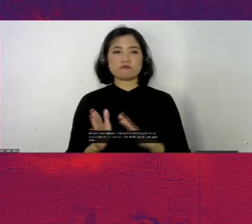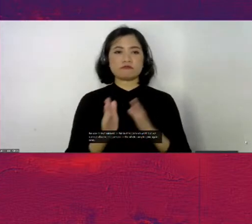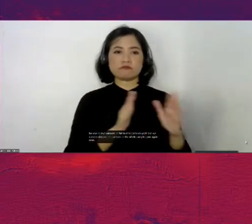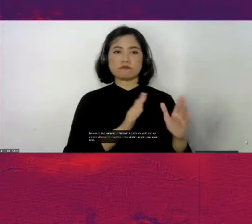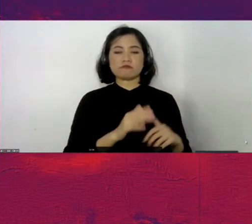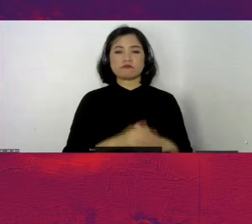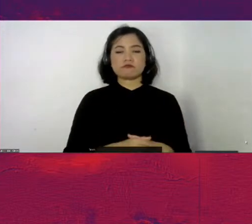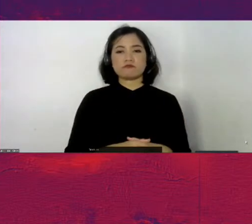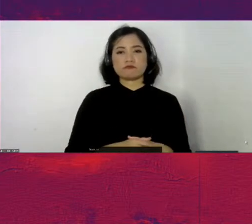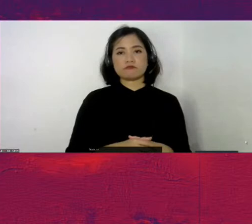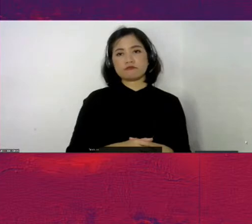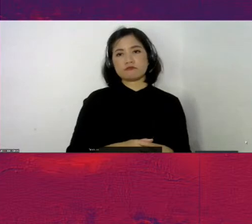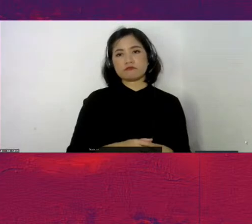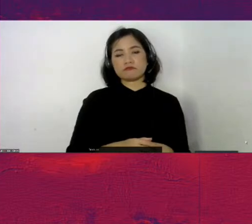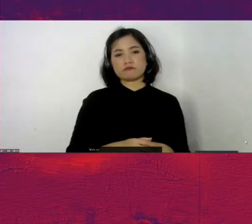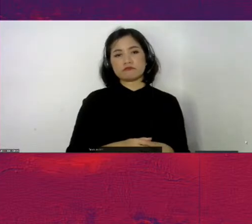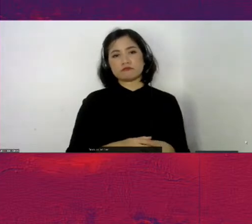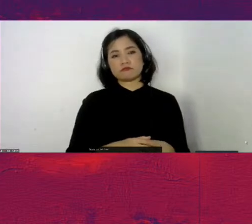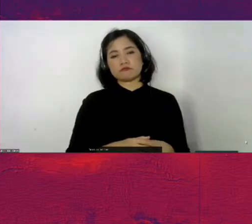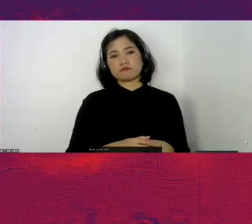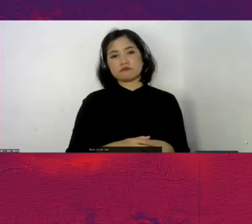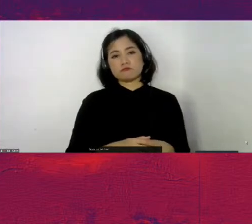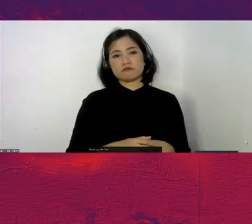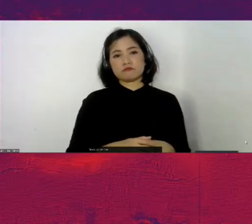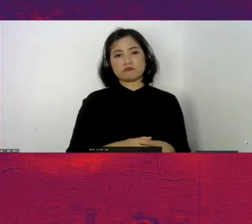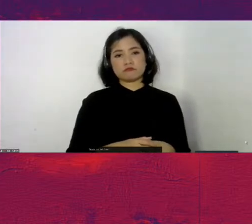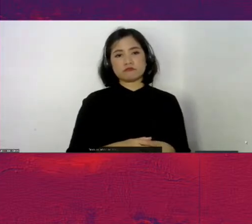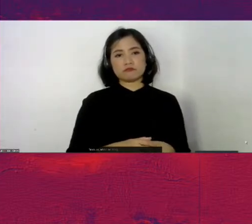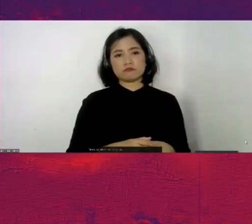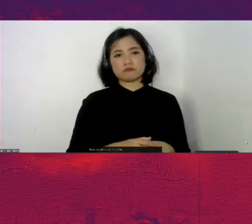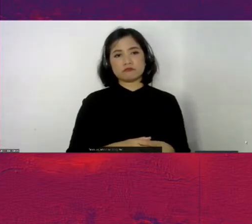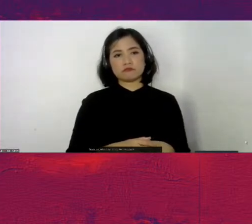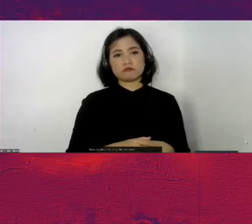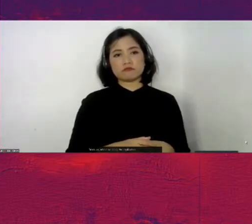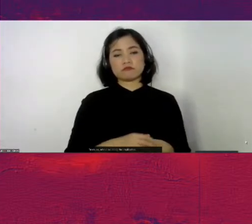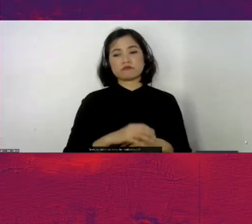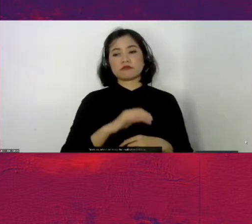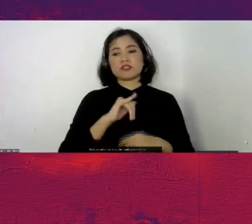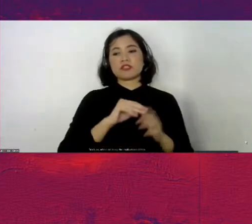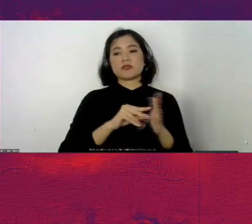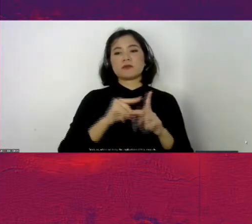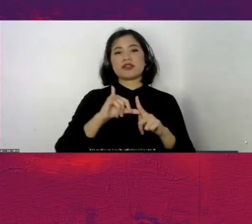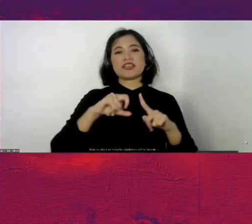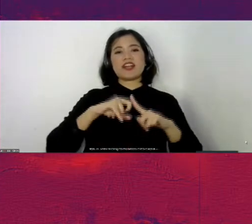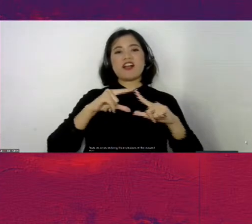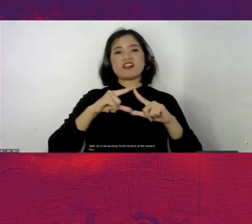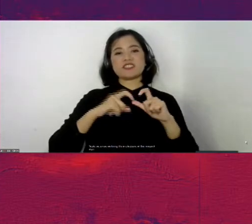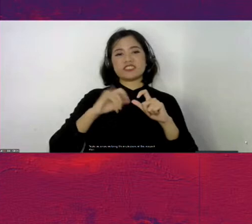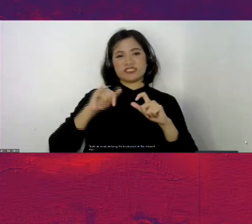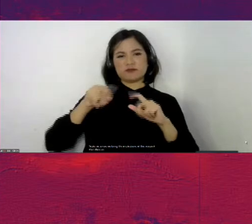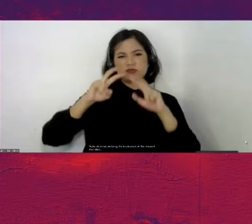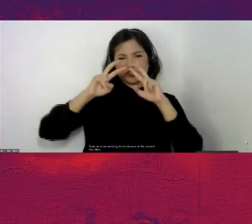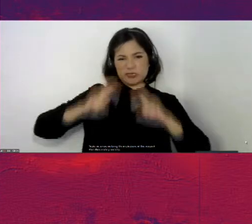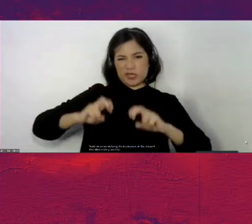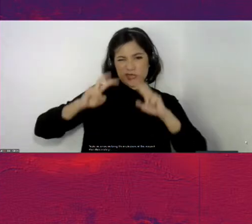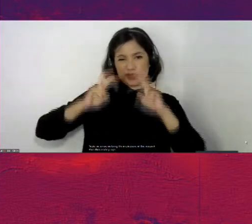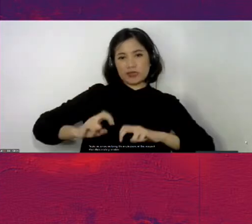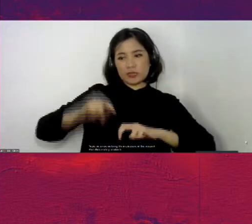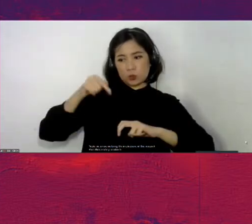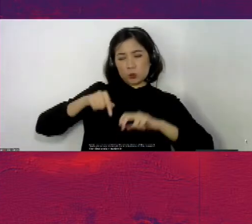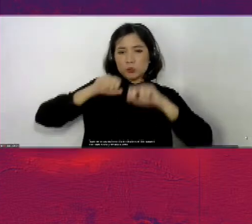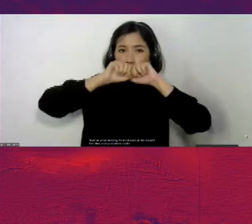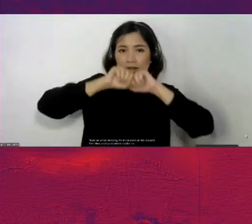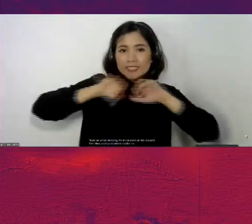Yeah, so we bring the implications of this research that the socialization is needed